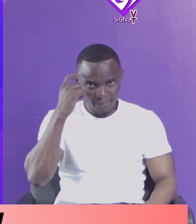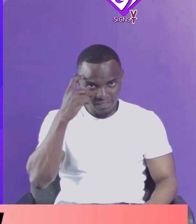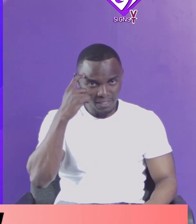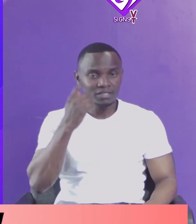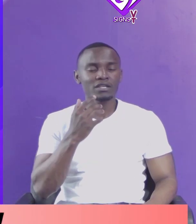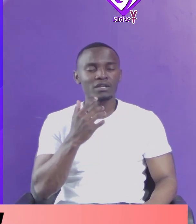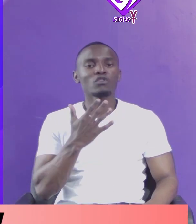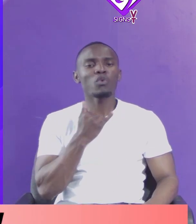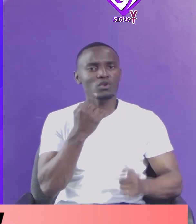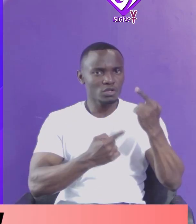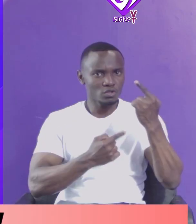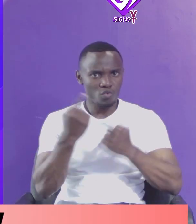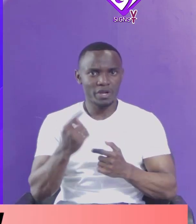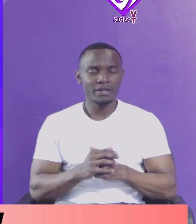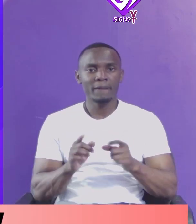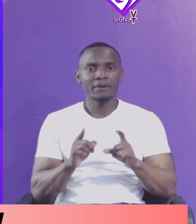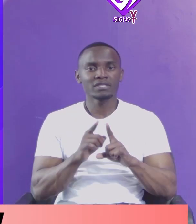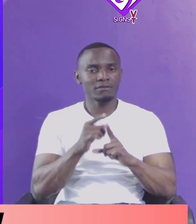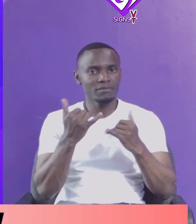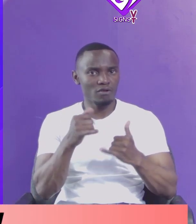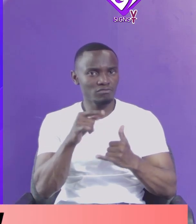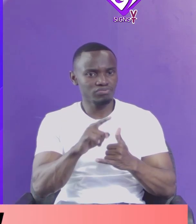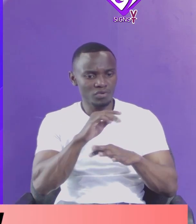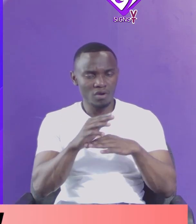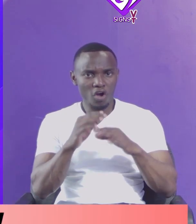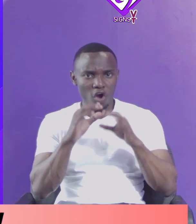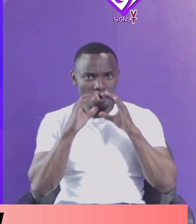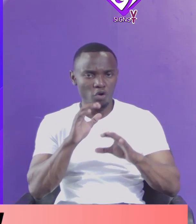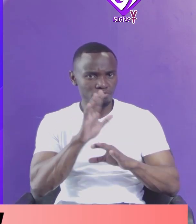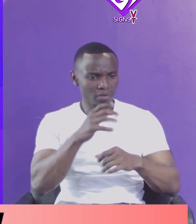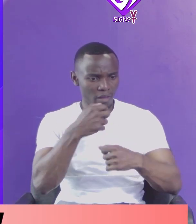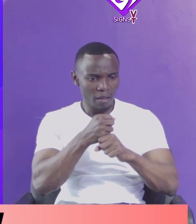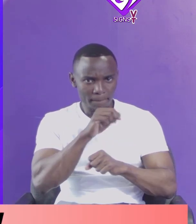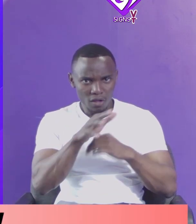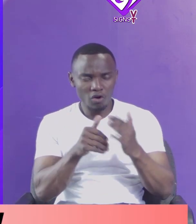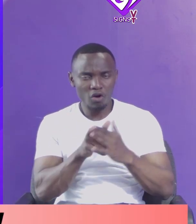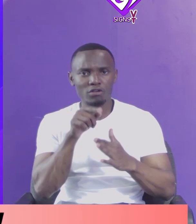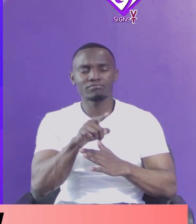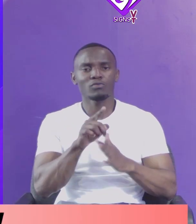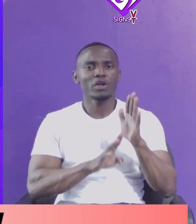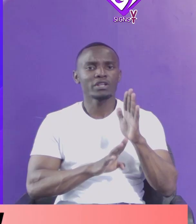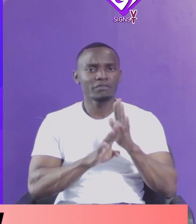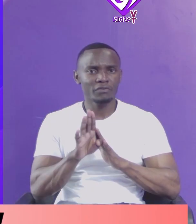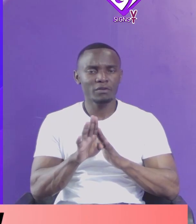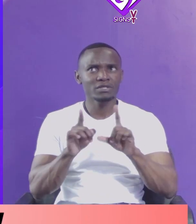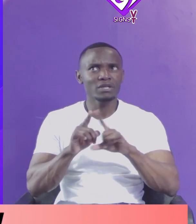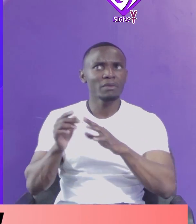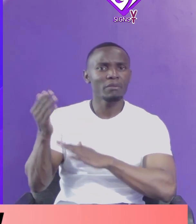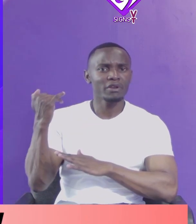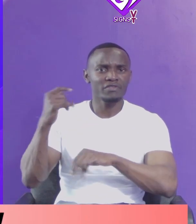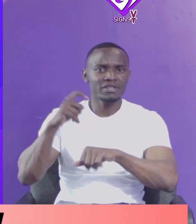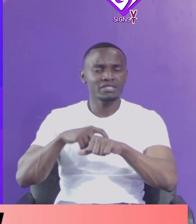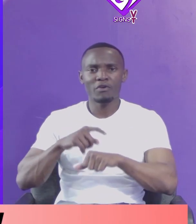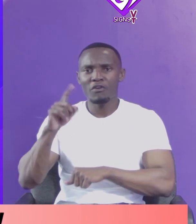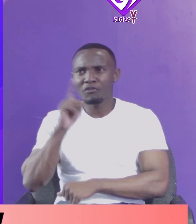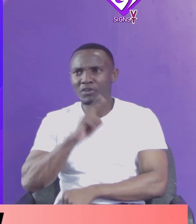you mentioned. Yes. Like Arteta switched them up, and it's been gradually coming up. Of course, the previous seasons finishing in second,